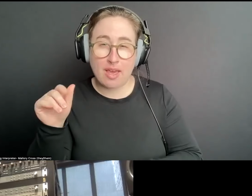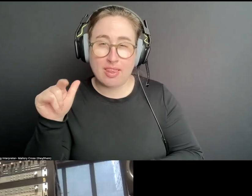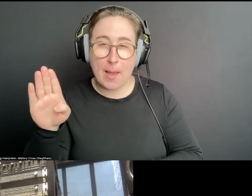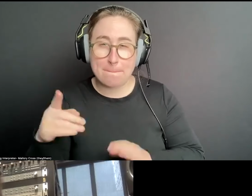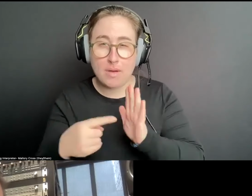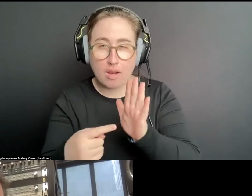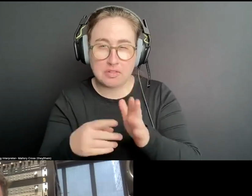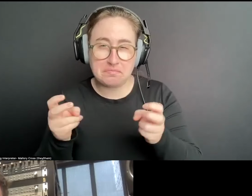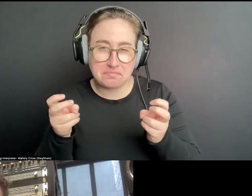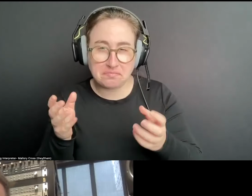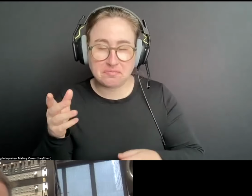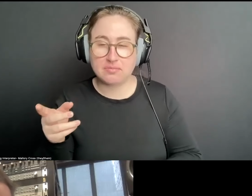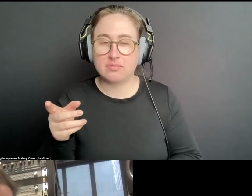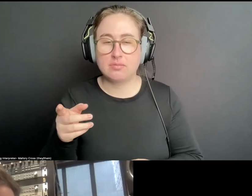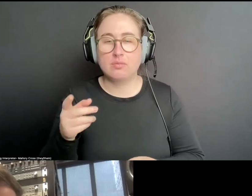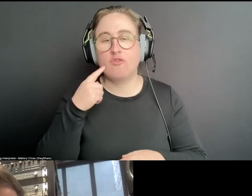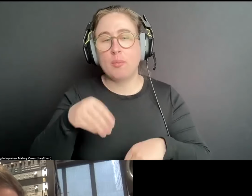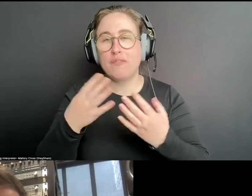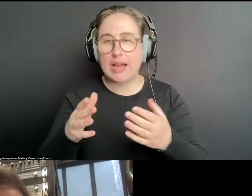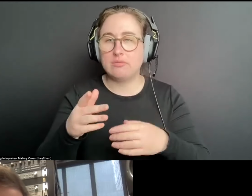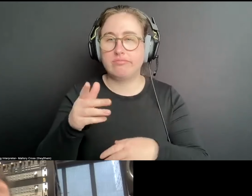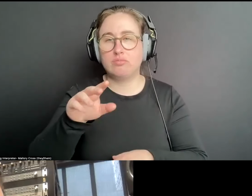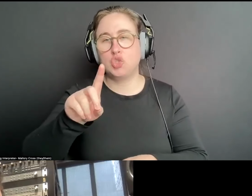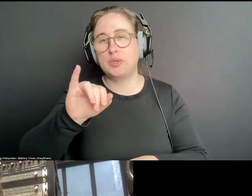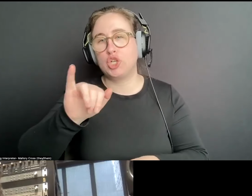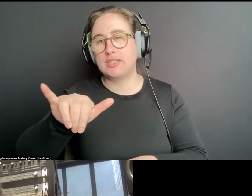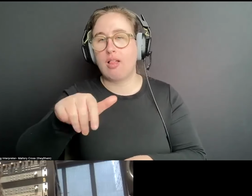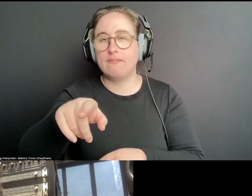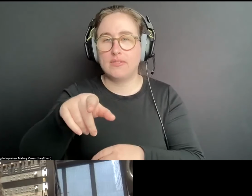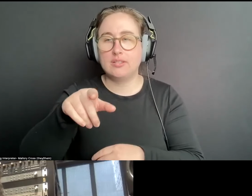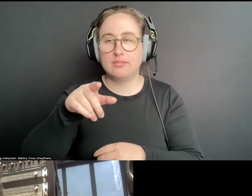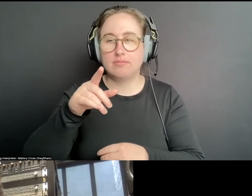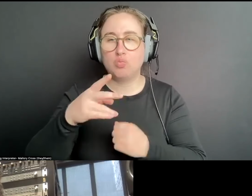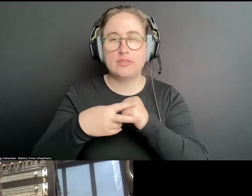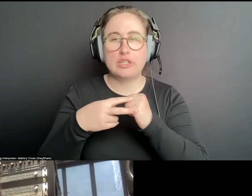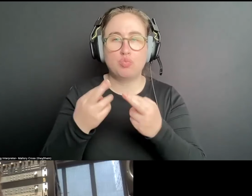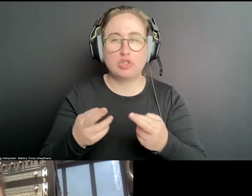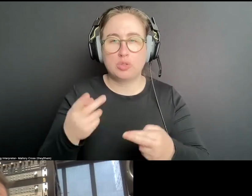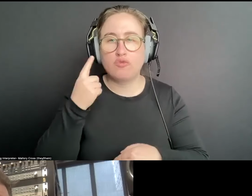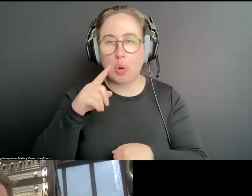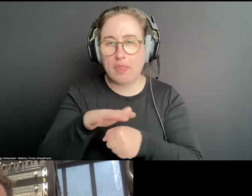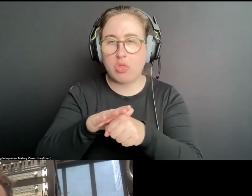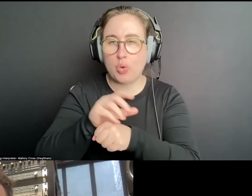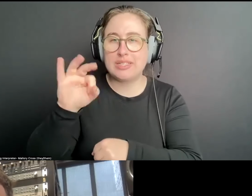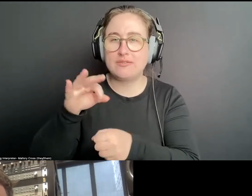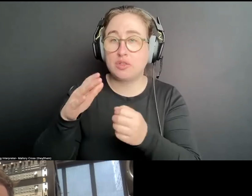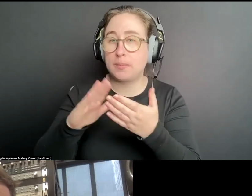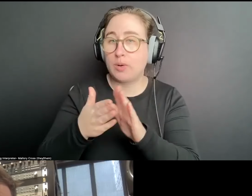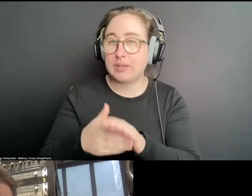model for providing do-it-yourself preservation resources to the local San Francisco